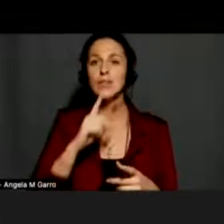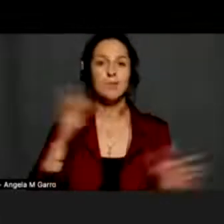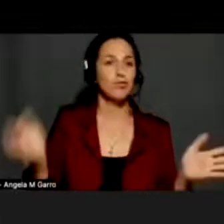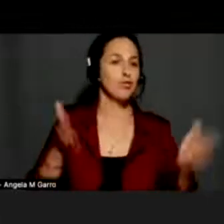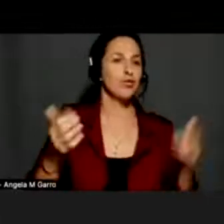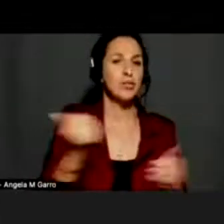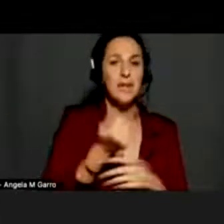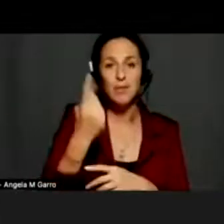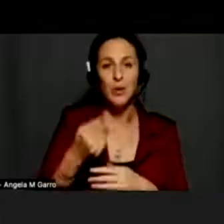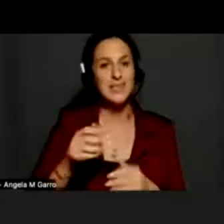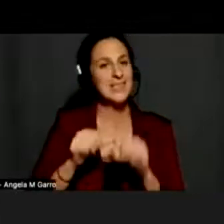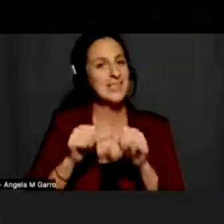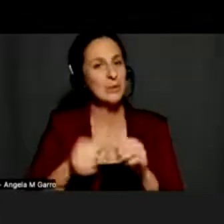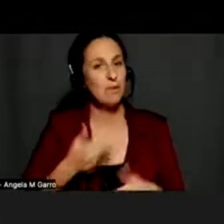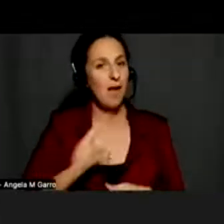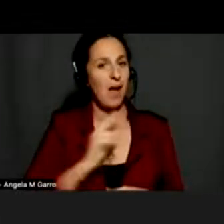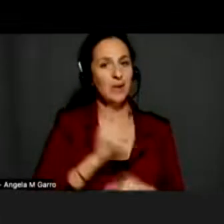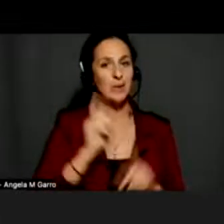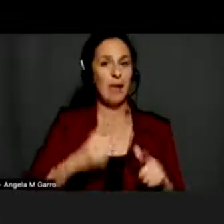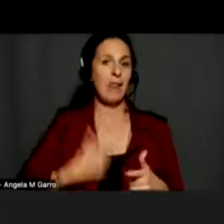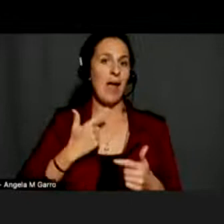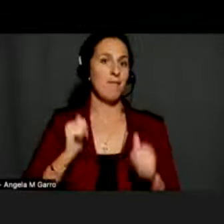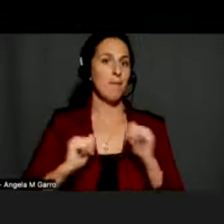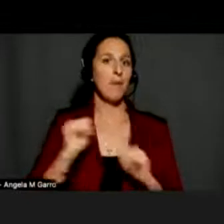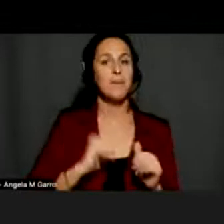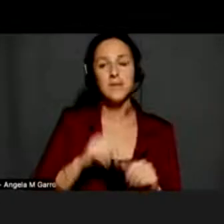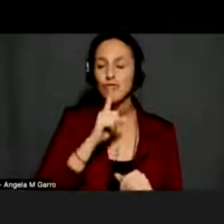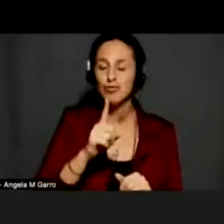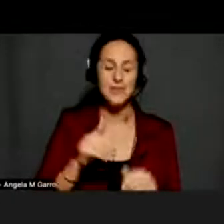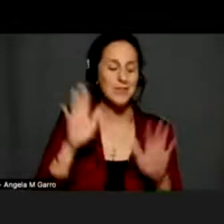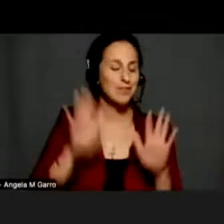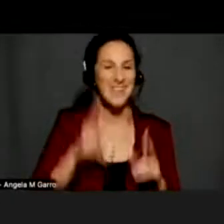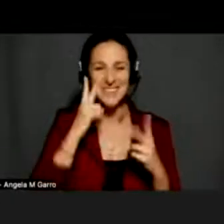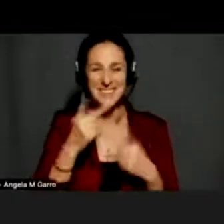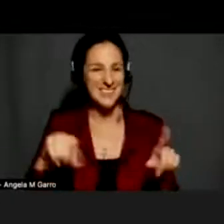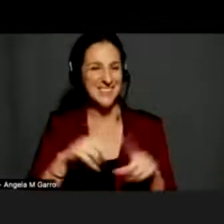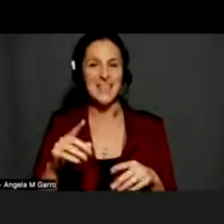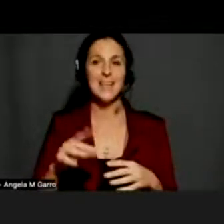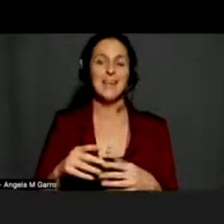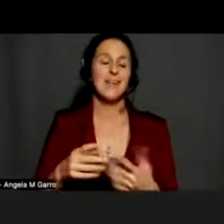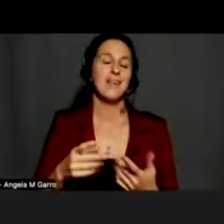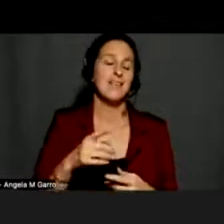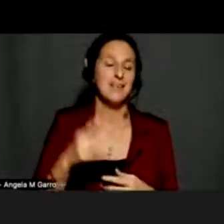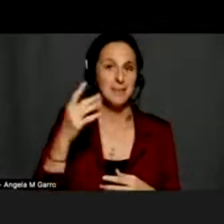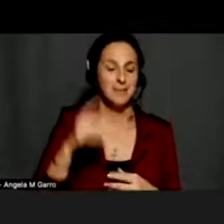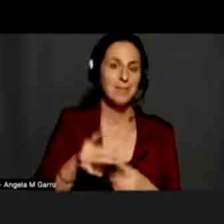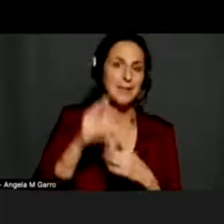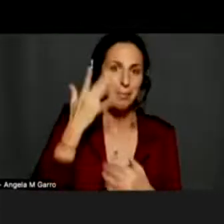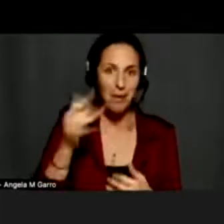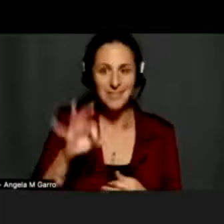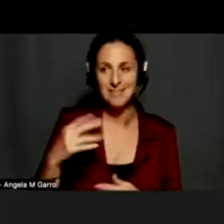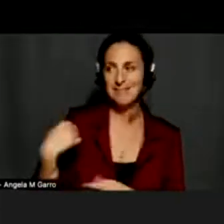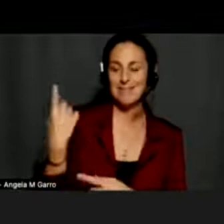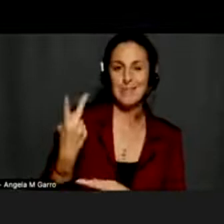invite us to live performances, because it's really great to see, and especially after the last 2 years where we haven't really gotten a chance to do